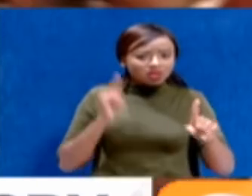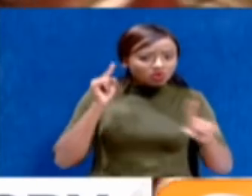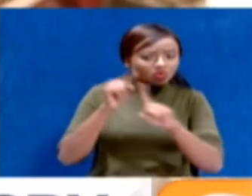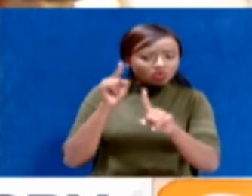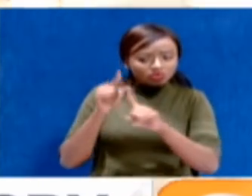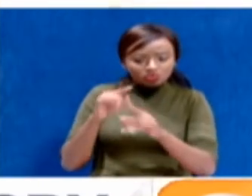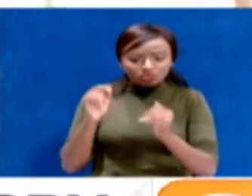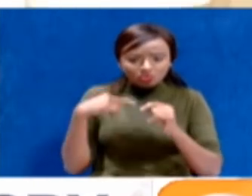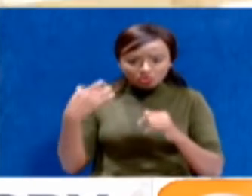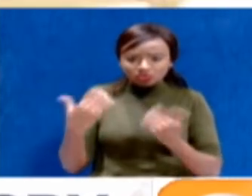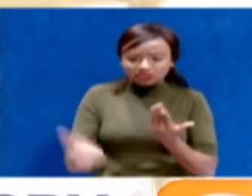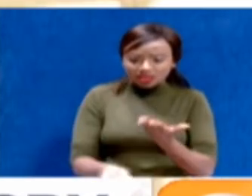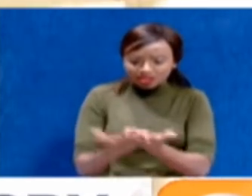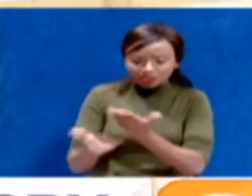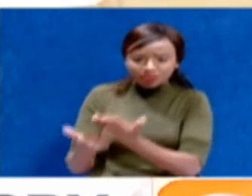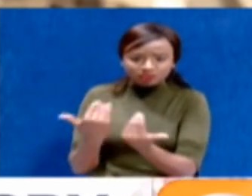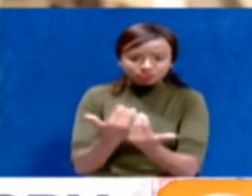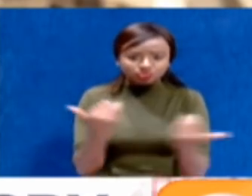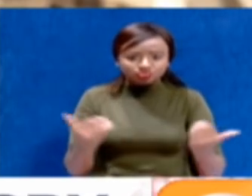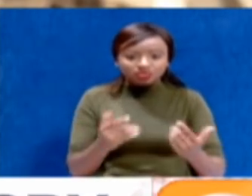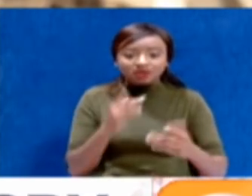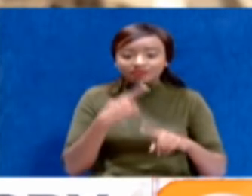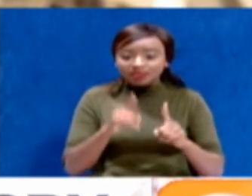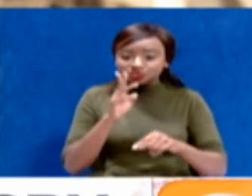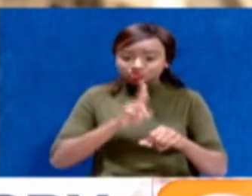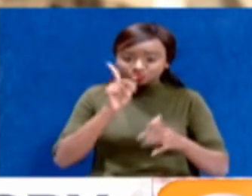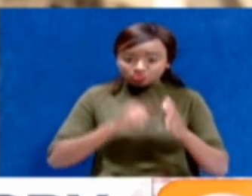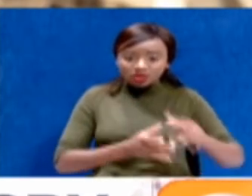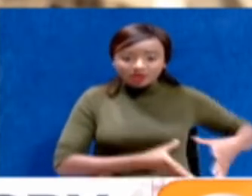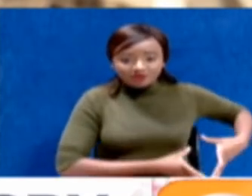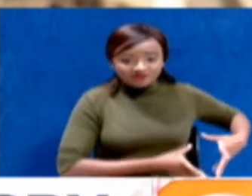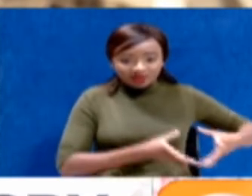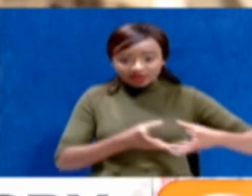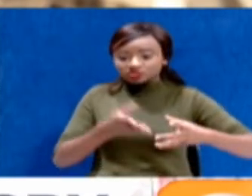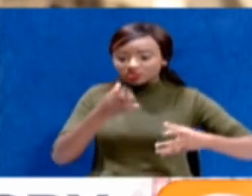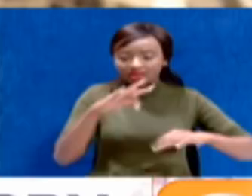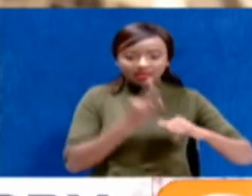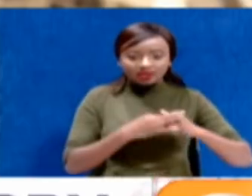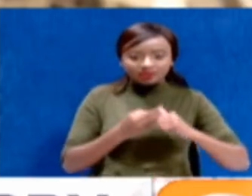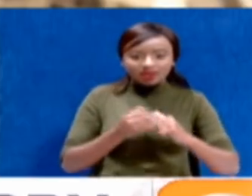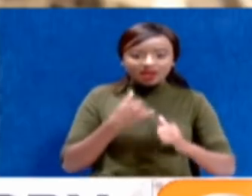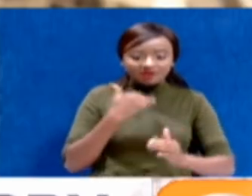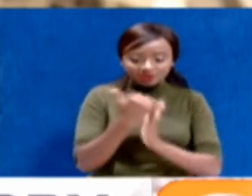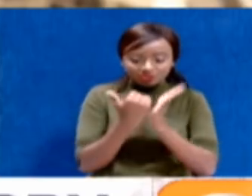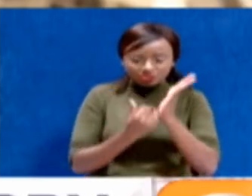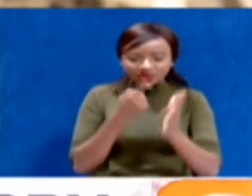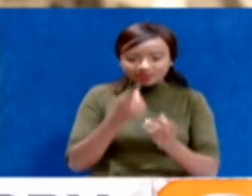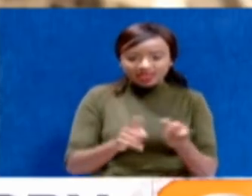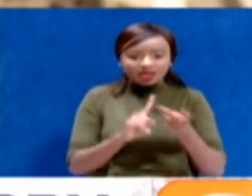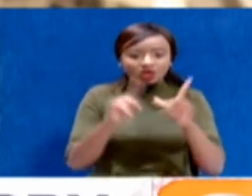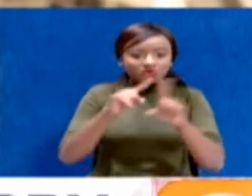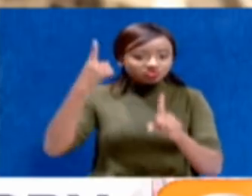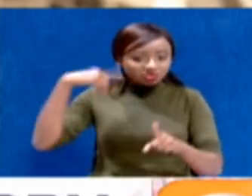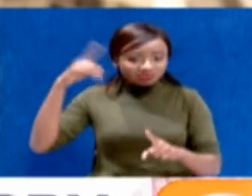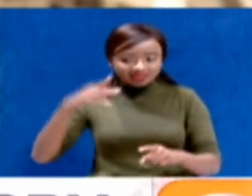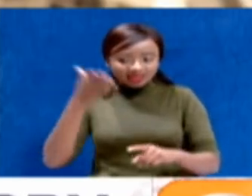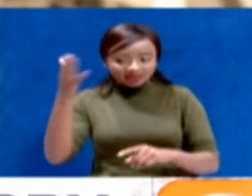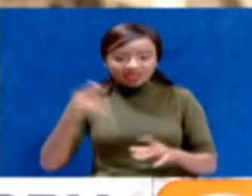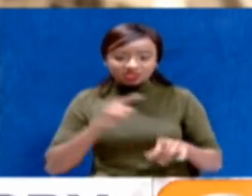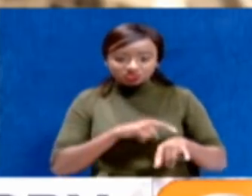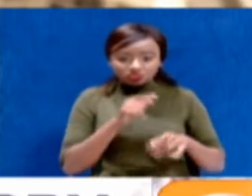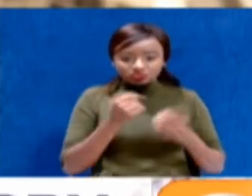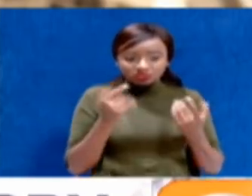targeting underprivileged children through rugby. So if they're running a program in Kibera and they want to run a program in Madari, the bus can easily